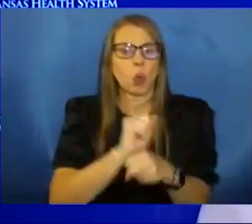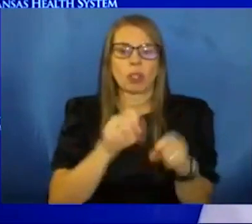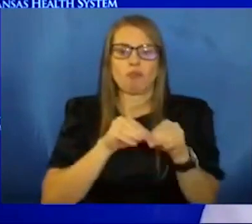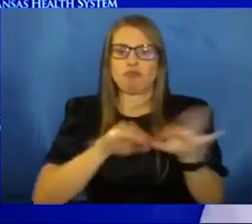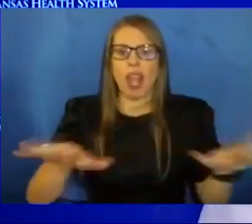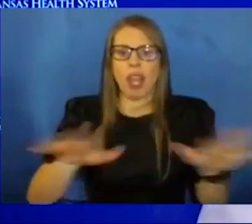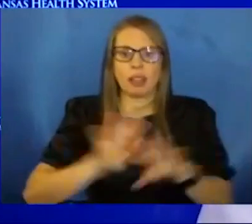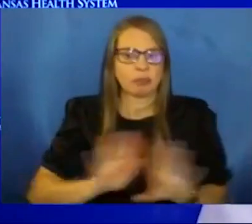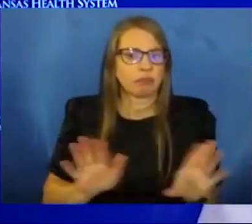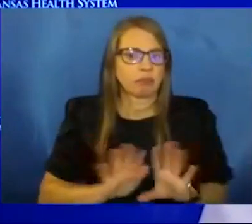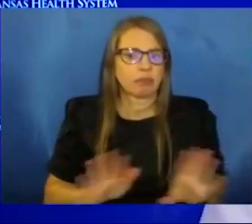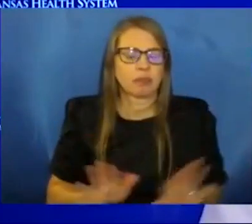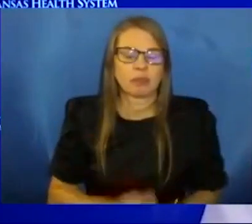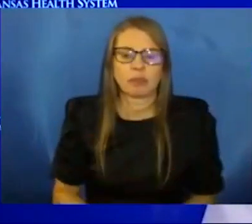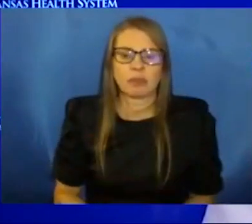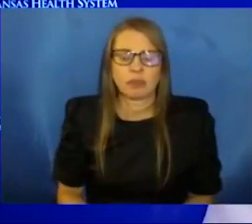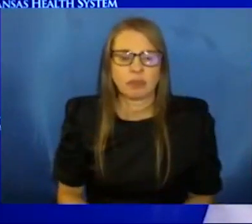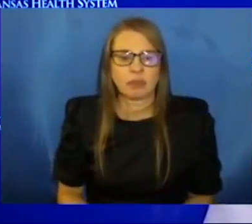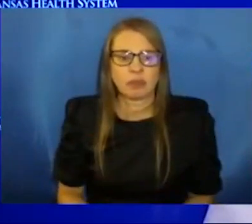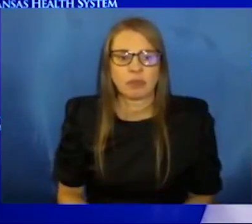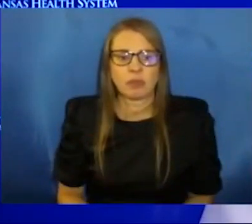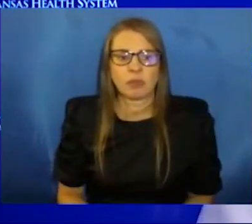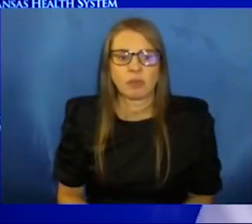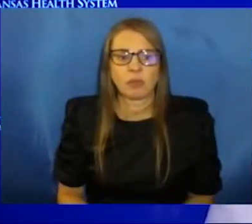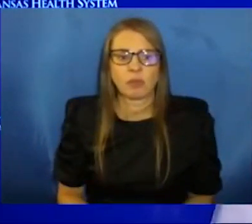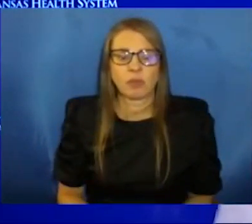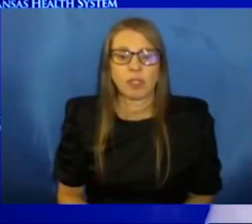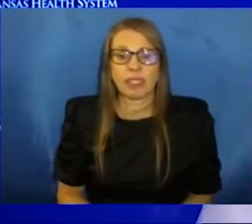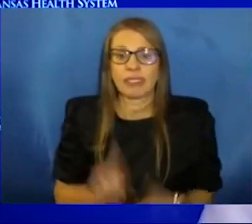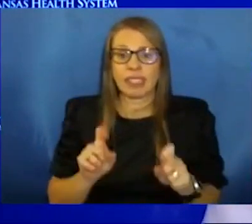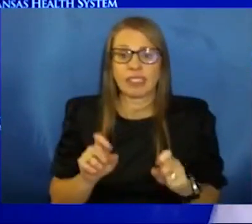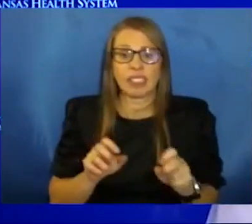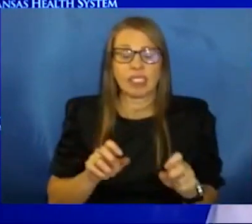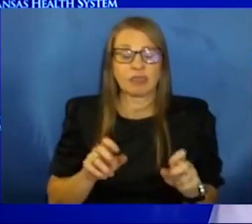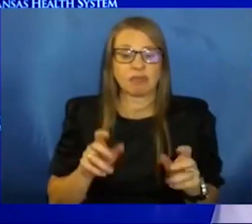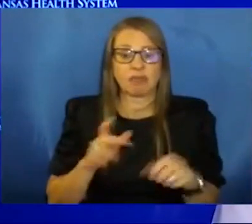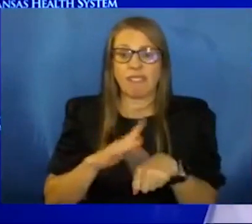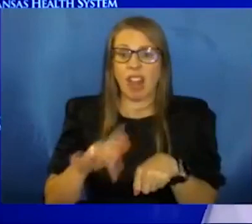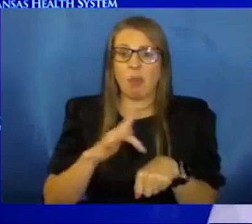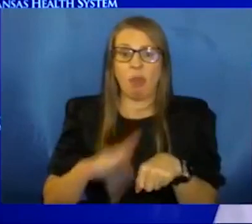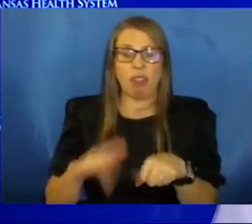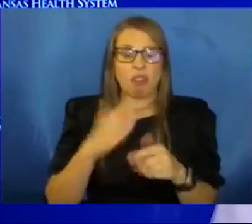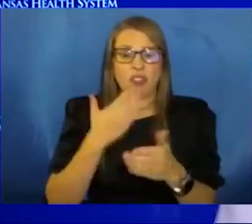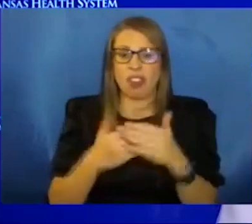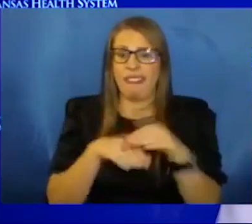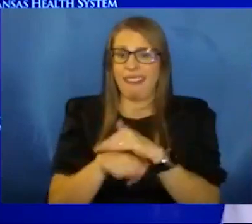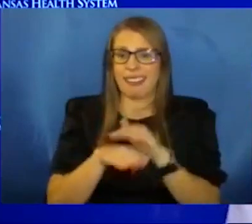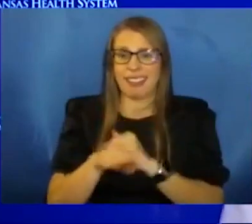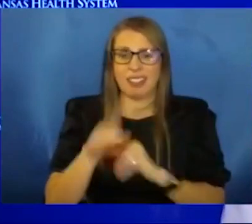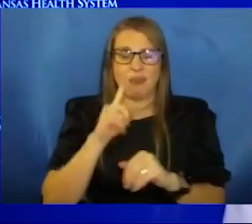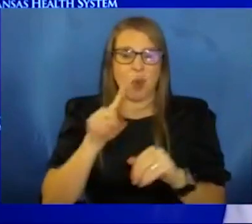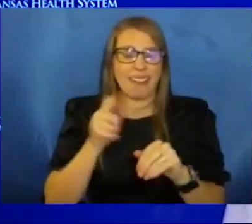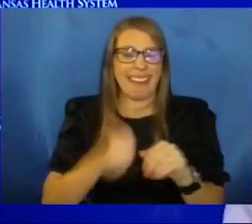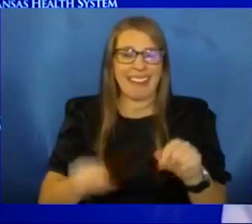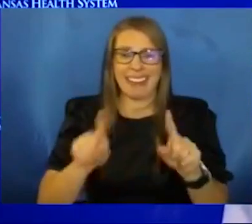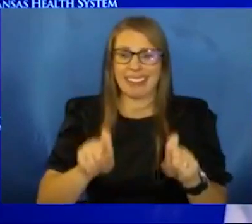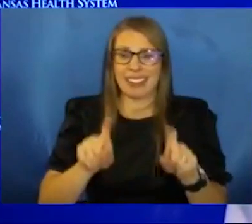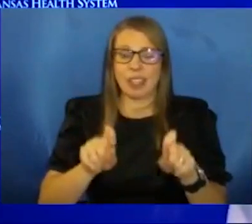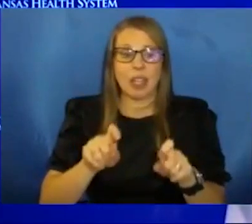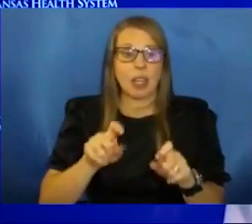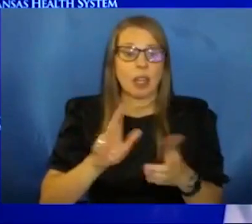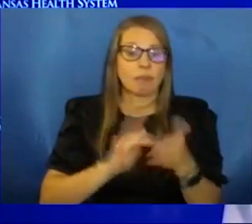Pediatrics. This is what they state. Masking should be done. One of the people said, well, I know some group that doesn't care, or